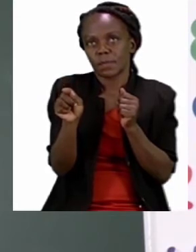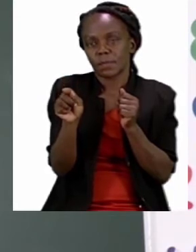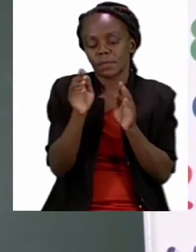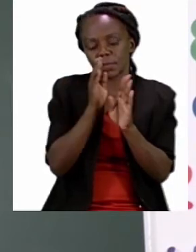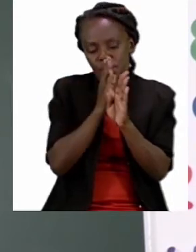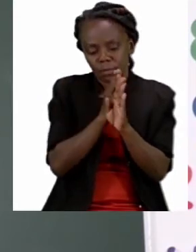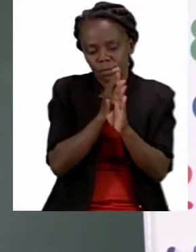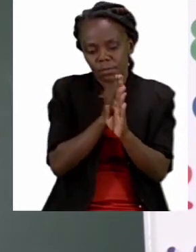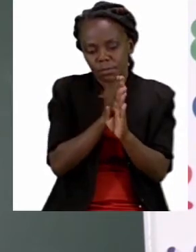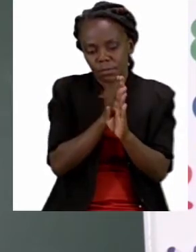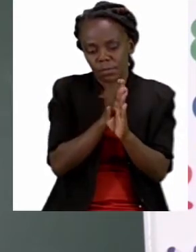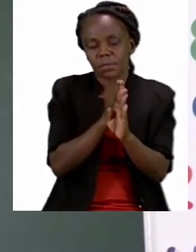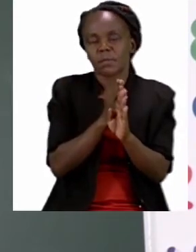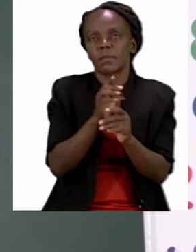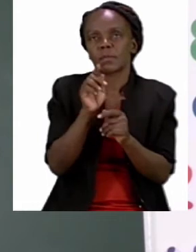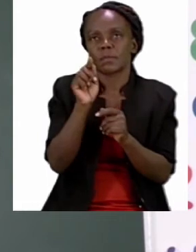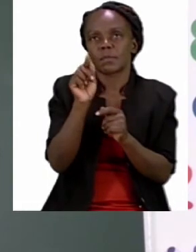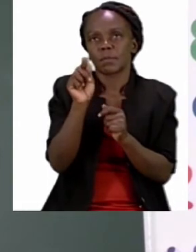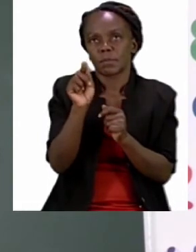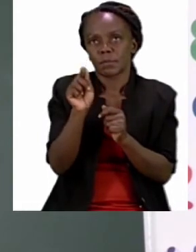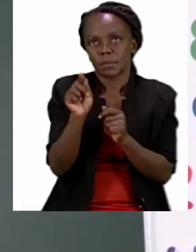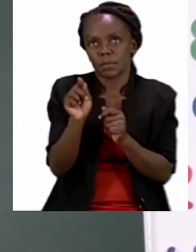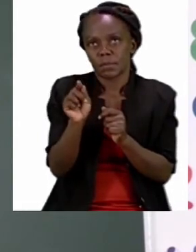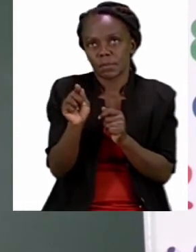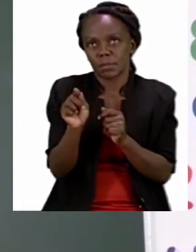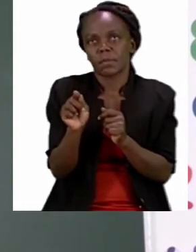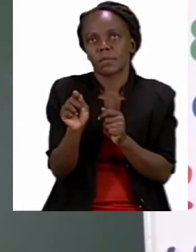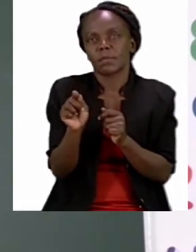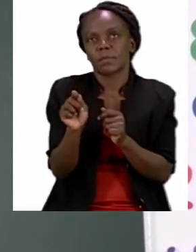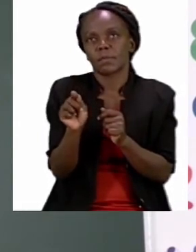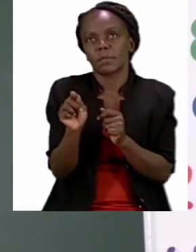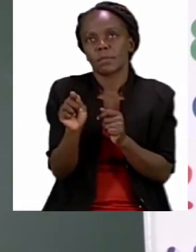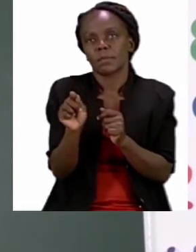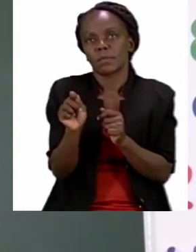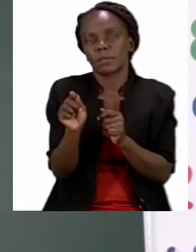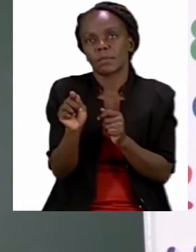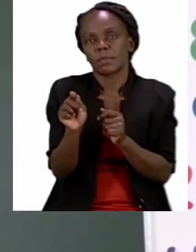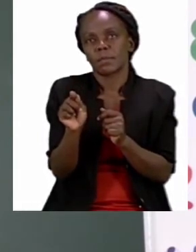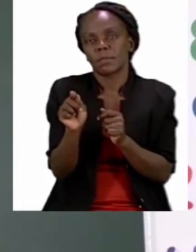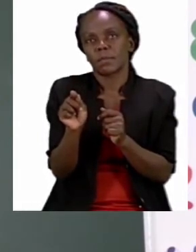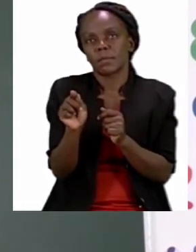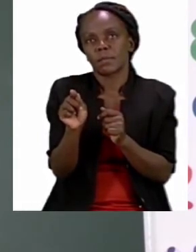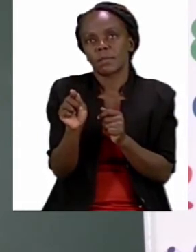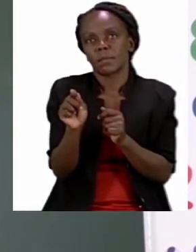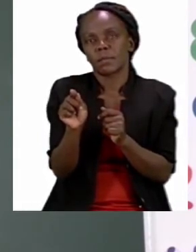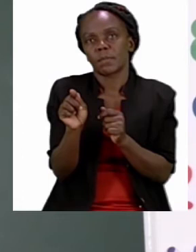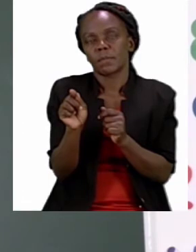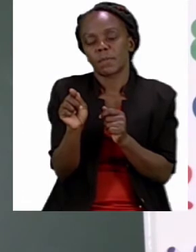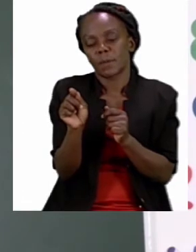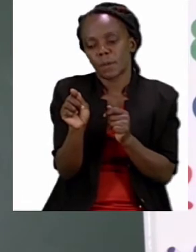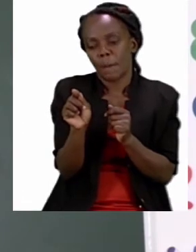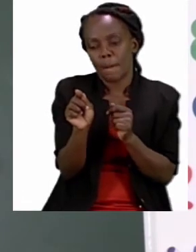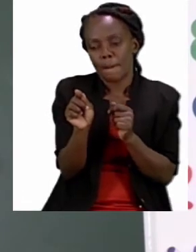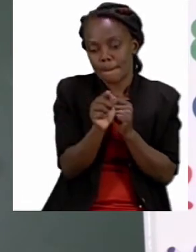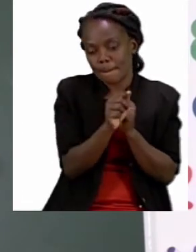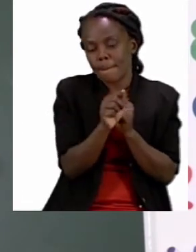my tracing line. Then when I get to the corner, the next one I'm going to do is across. This